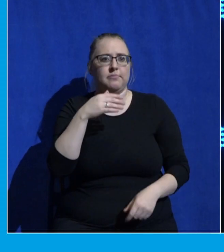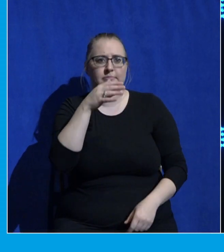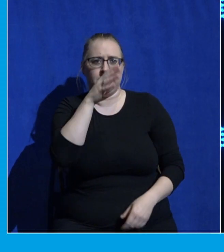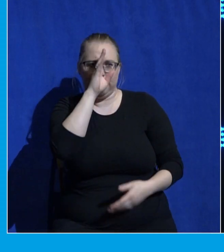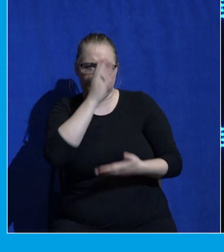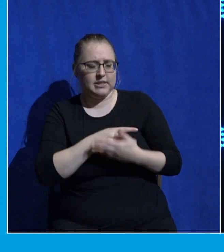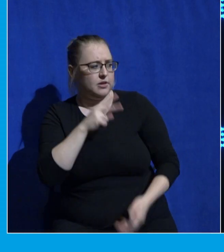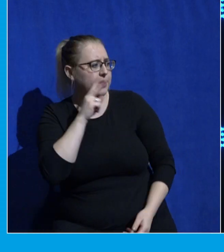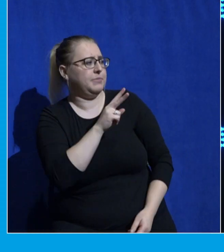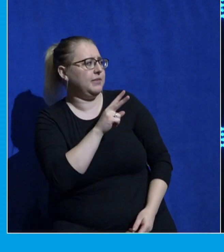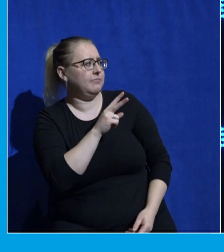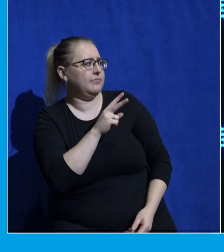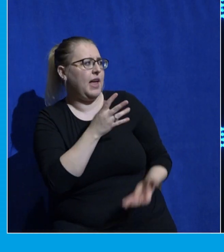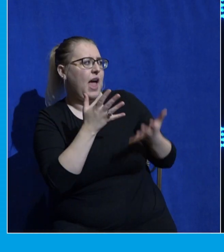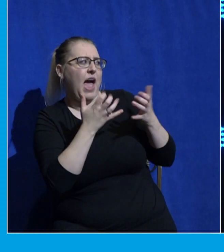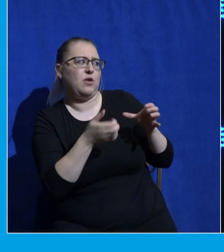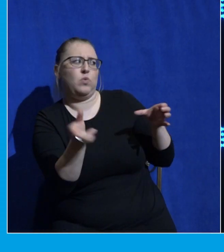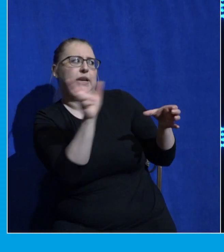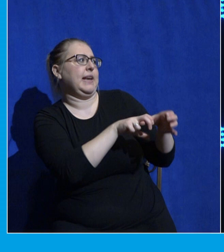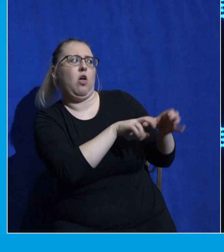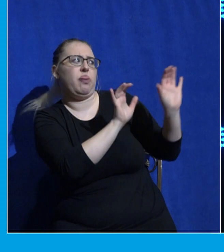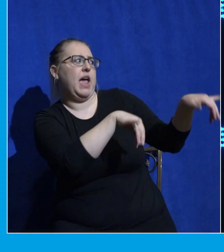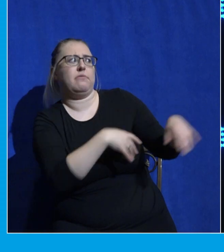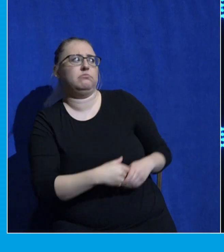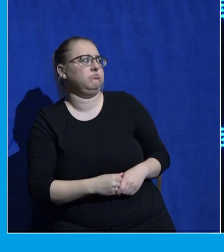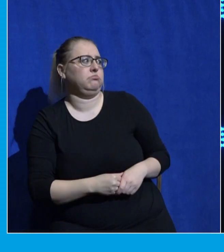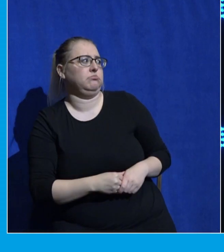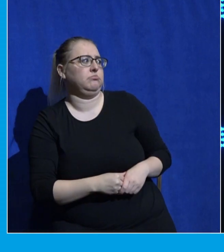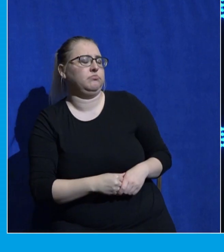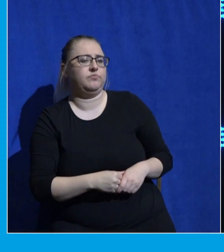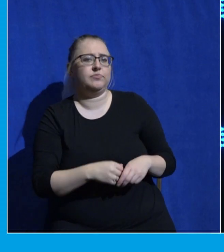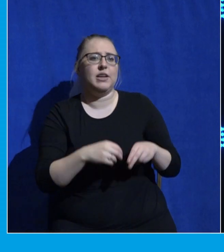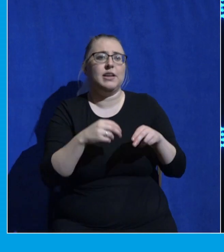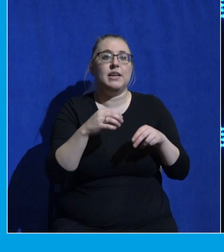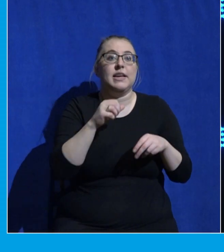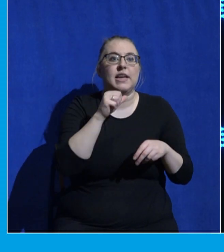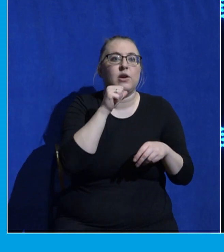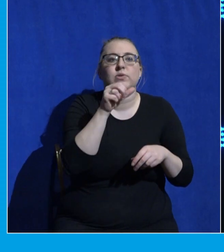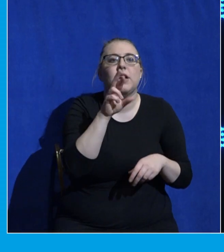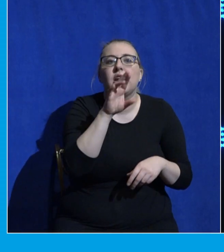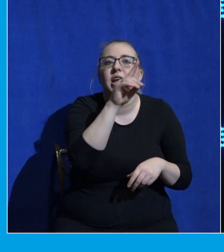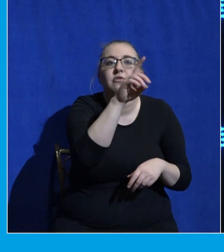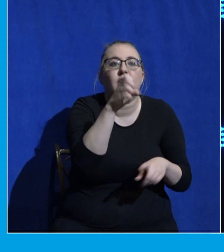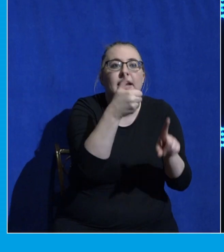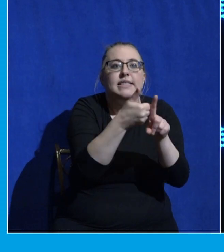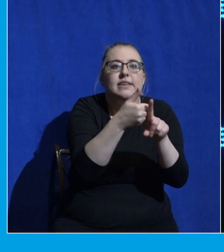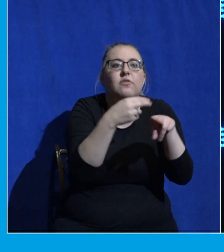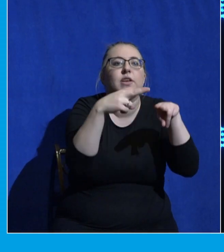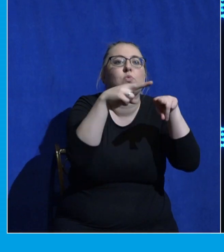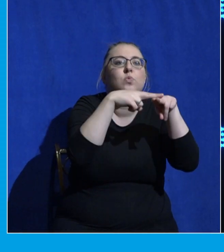"Daddy, I don't want to get on that ride." This was the train that led to the park.